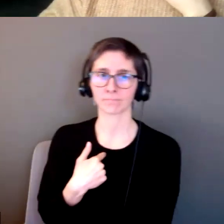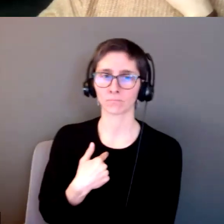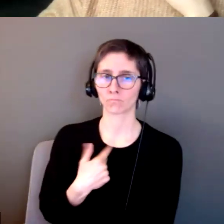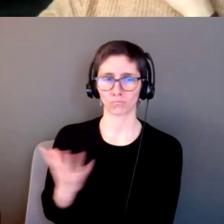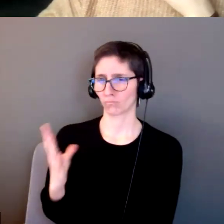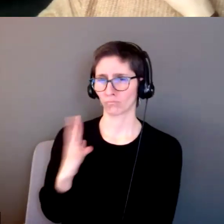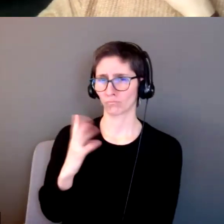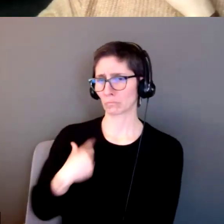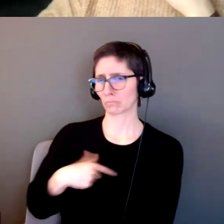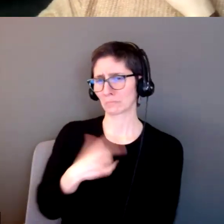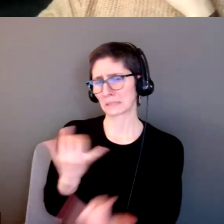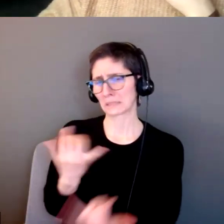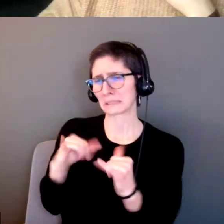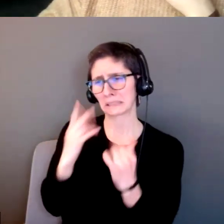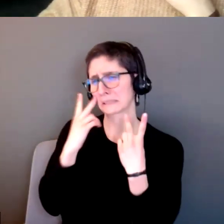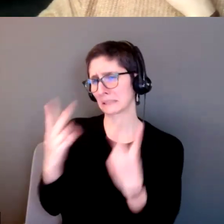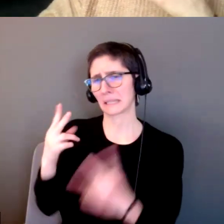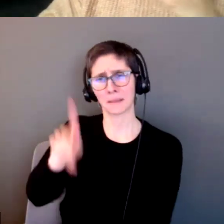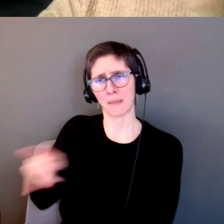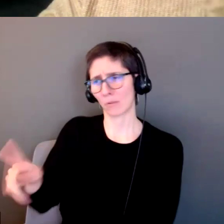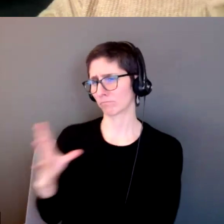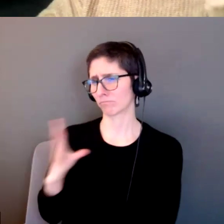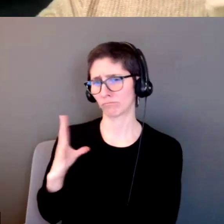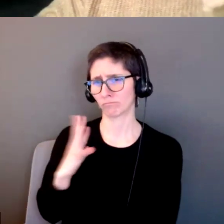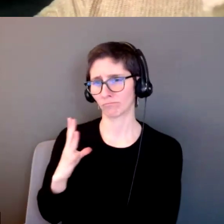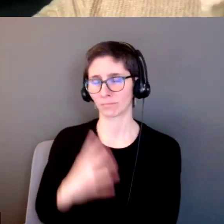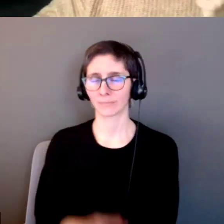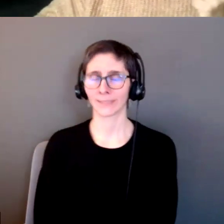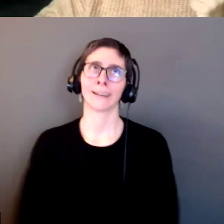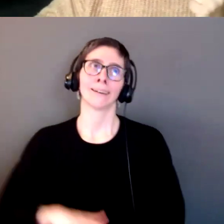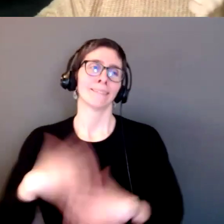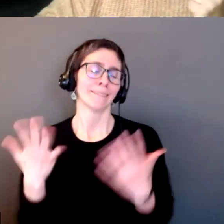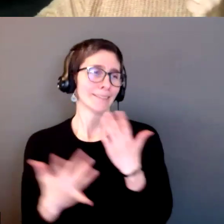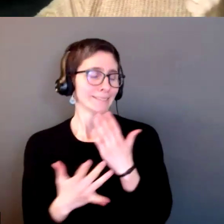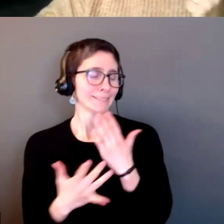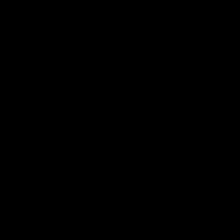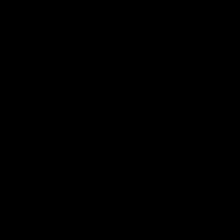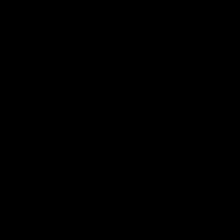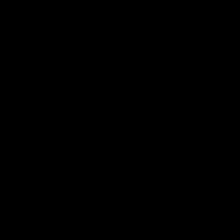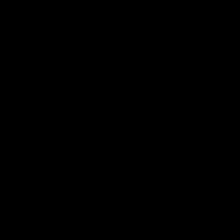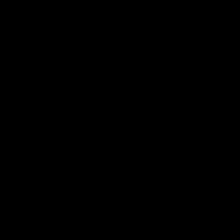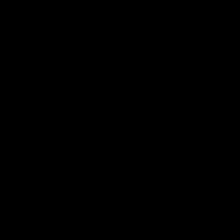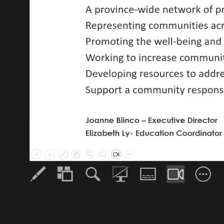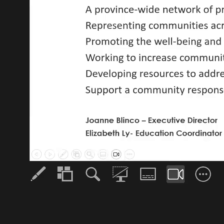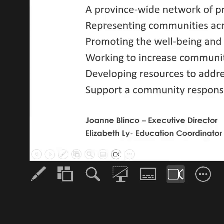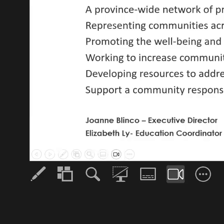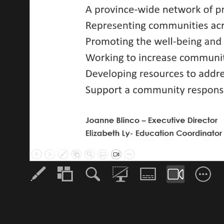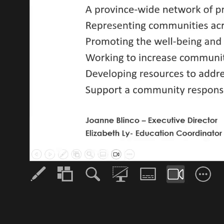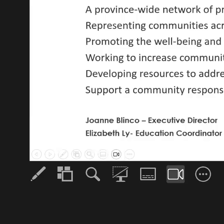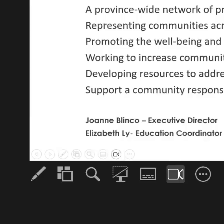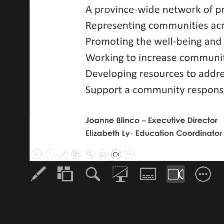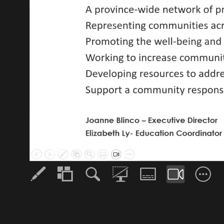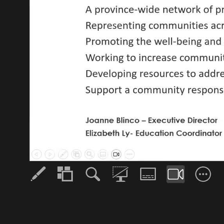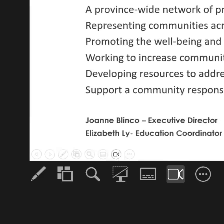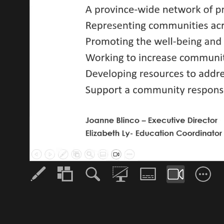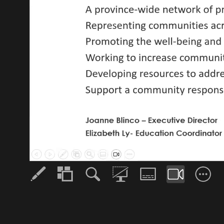can still see the PowerPoint, so just proceed. PowerPoint. Okay, The Just joy of do- technology. Jeff, just do what you just had. It's let's fine. go. Okay,